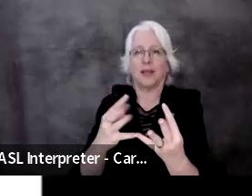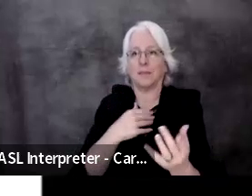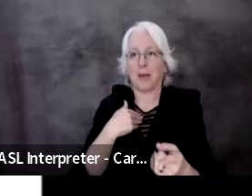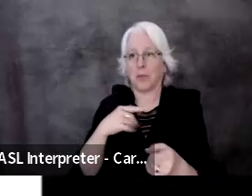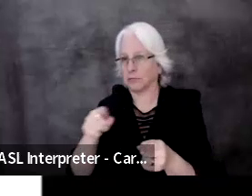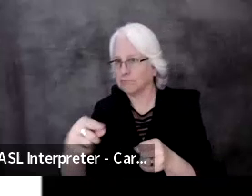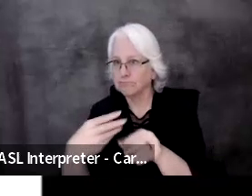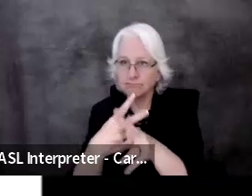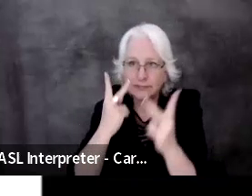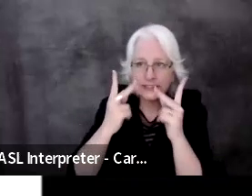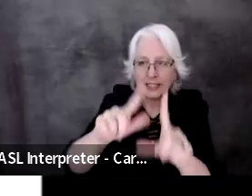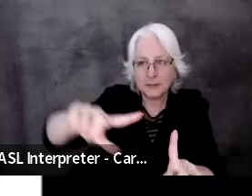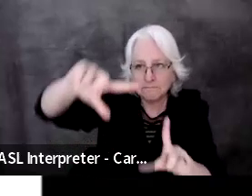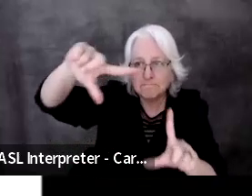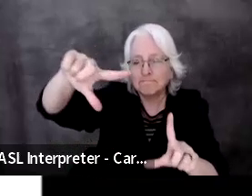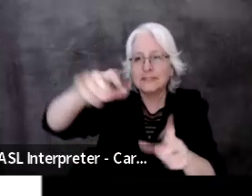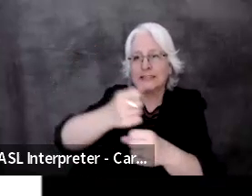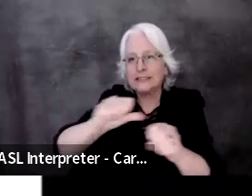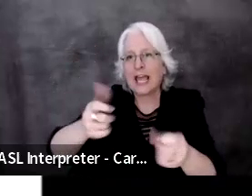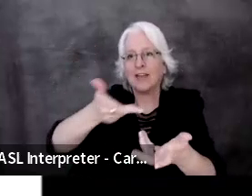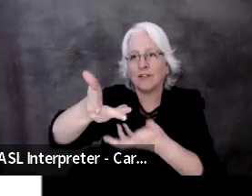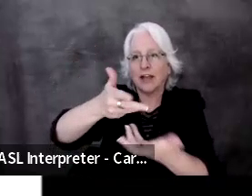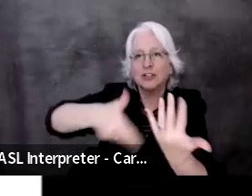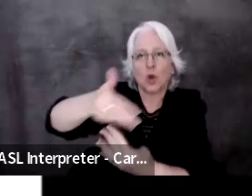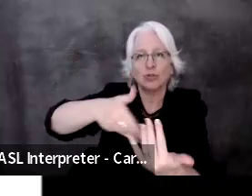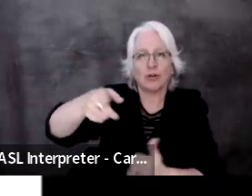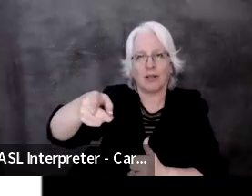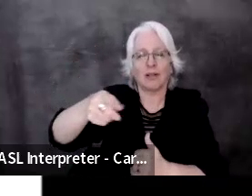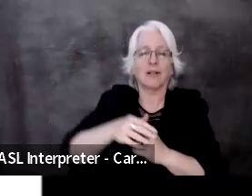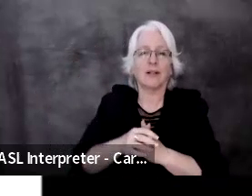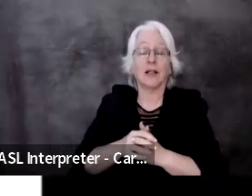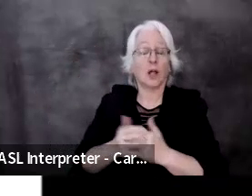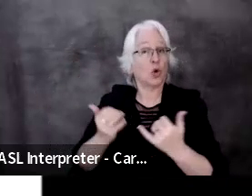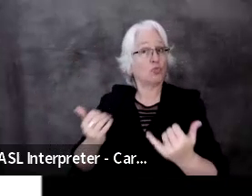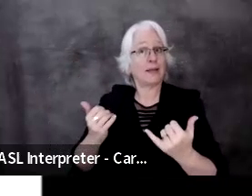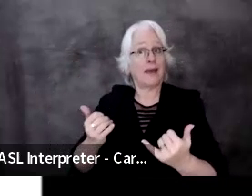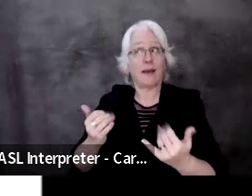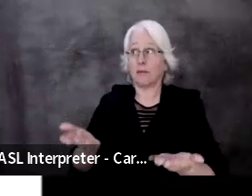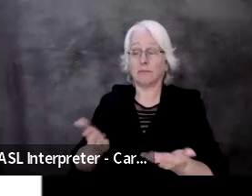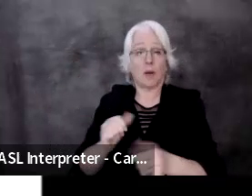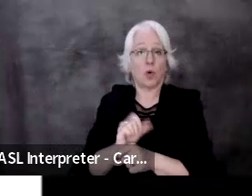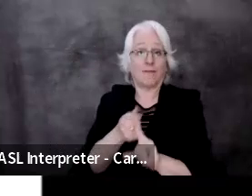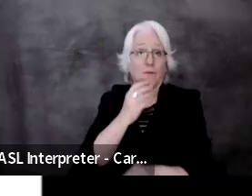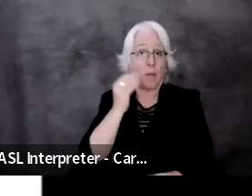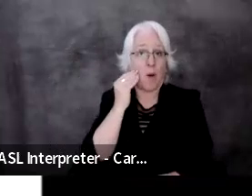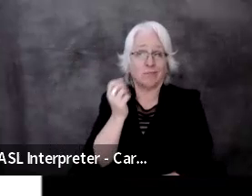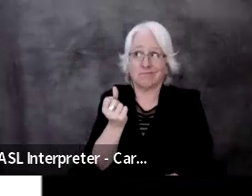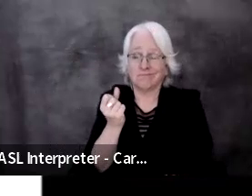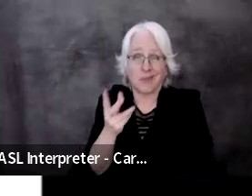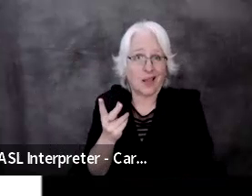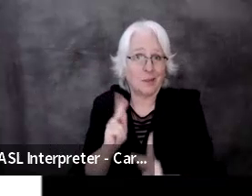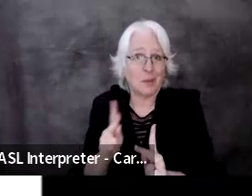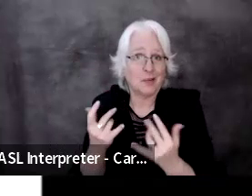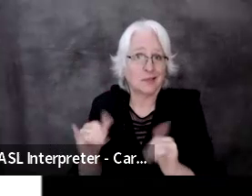safe and also could be socialized. And I'm using right now, I'm working at home like many other people are working at